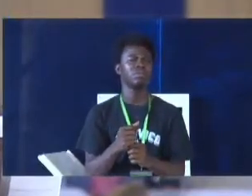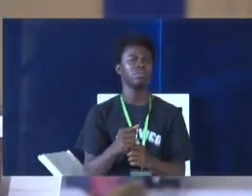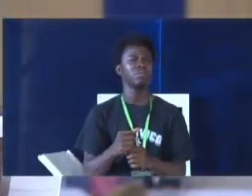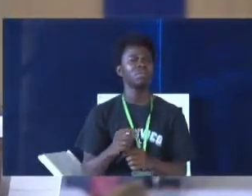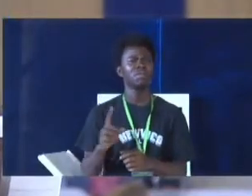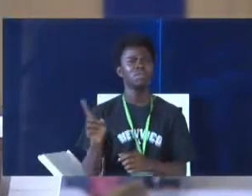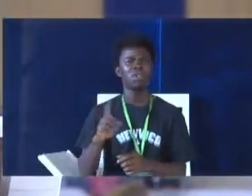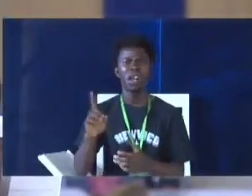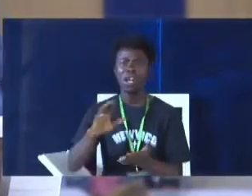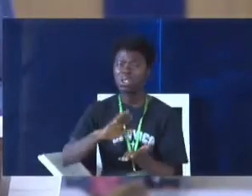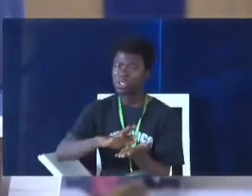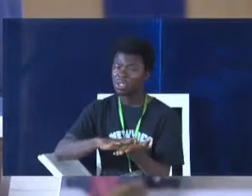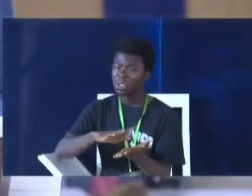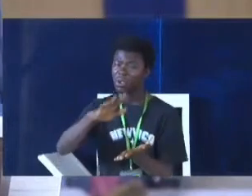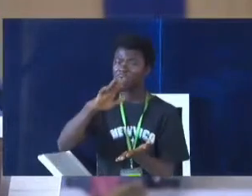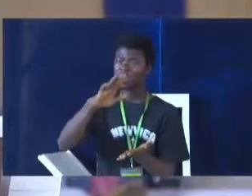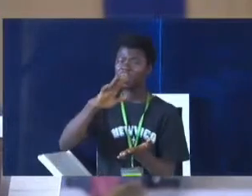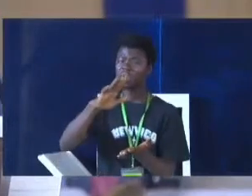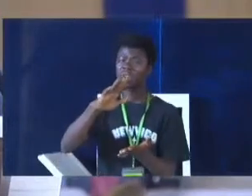Whereas glory